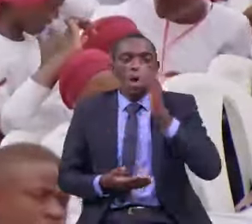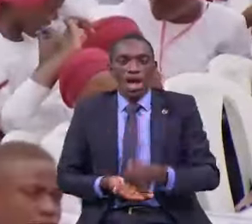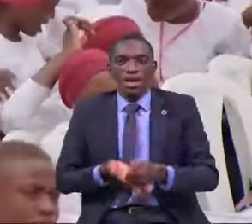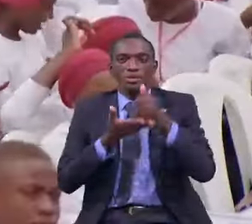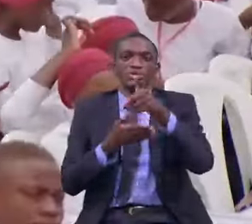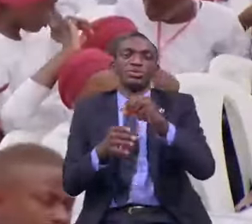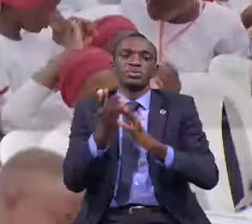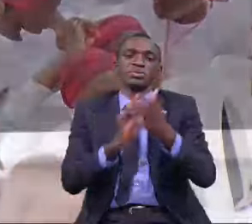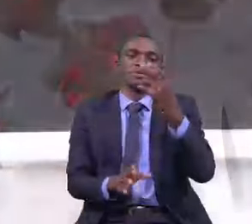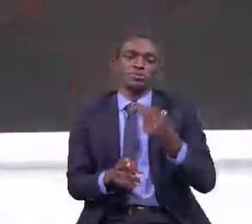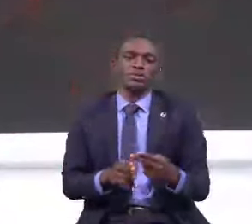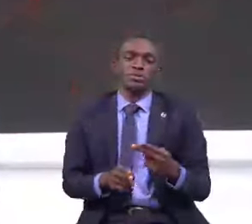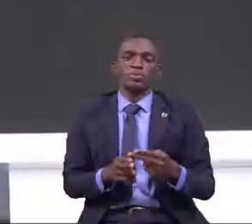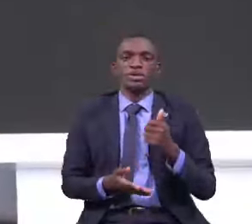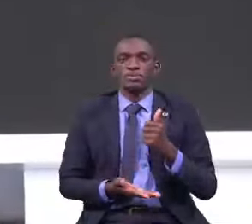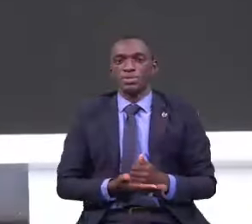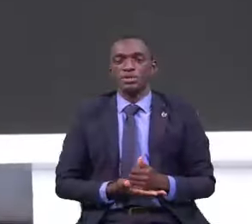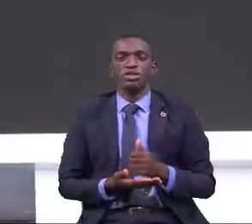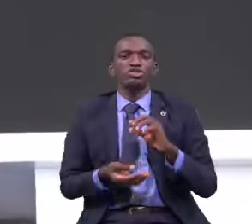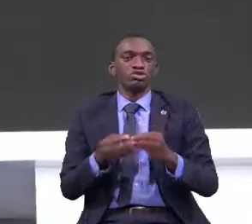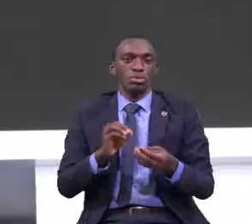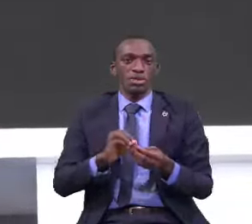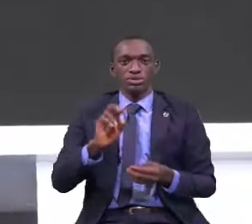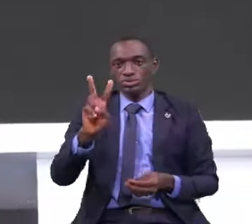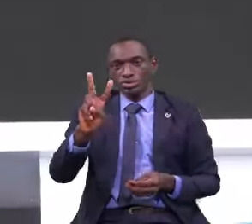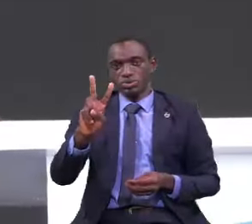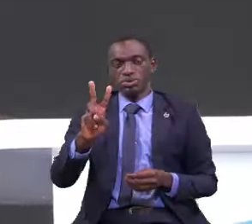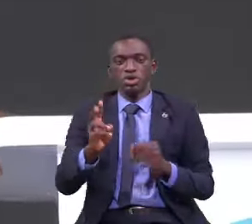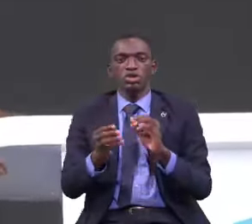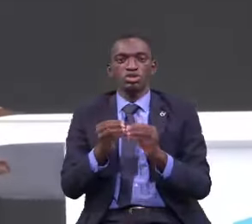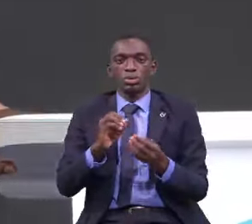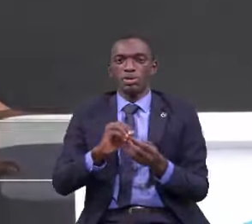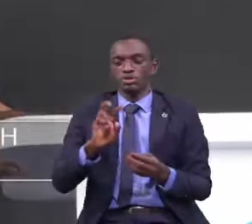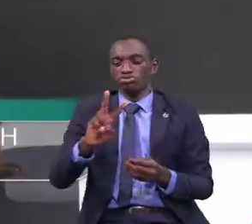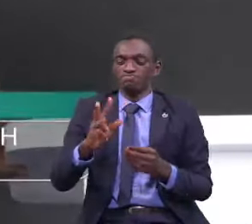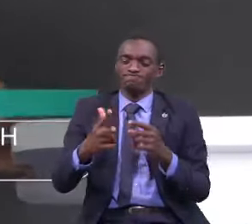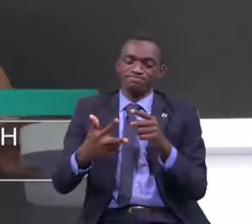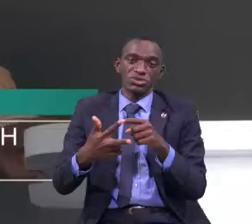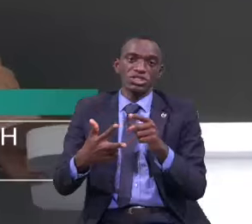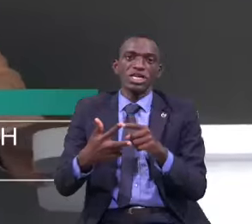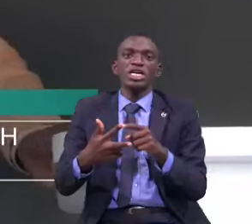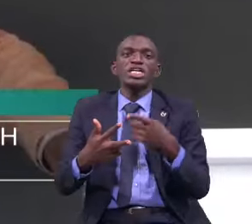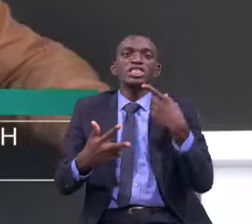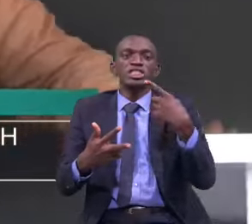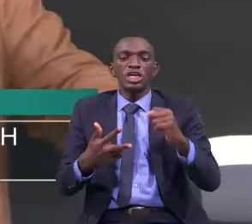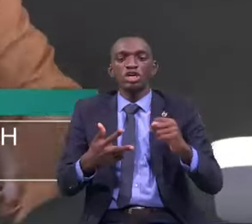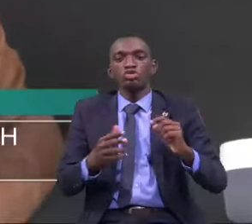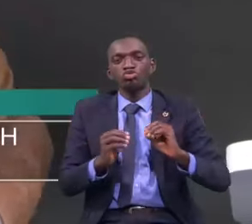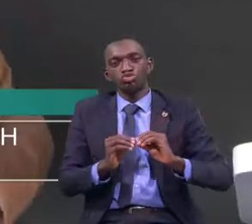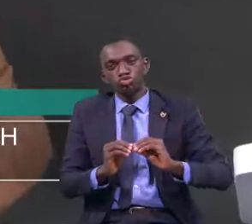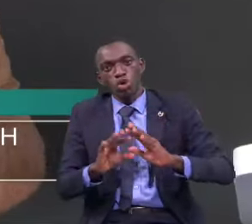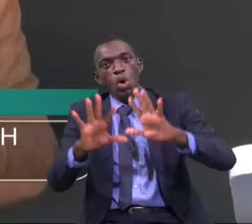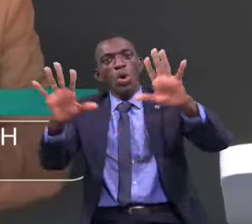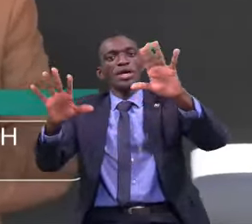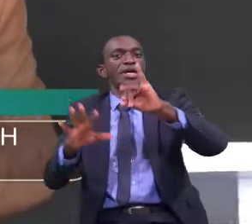Look at number 2 here. Number 2 is the glowing pursuit of growth in